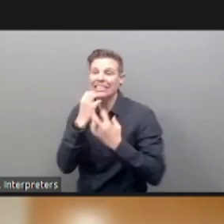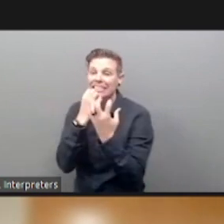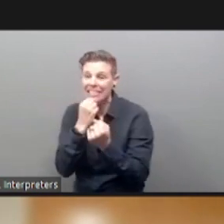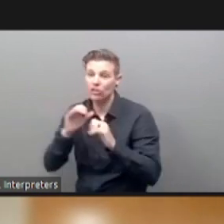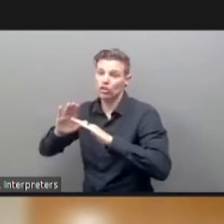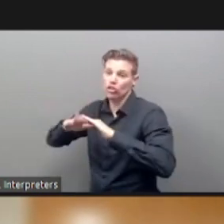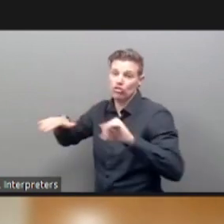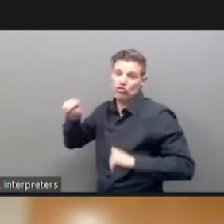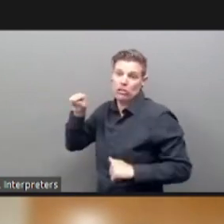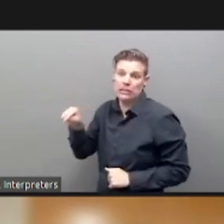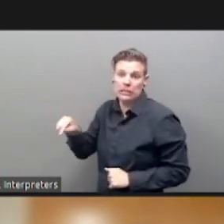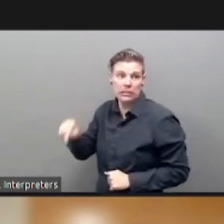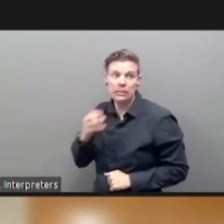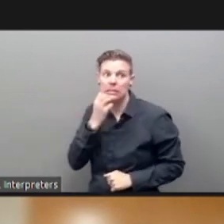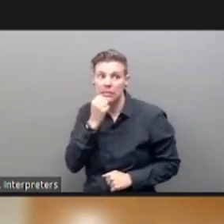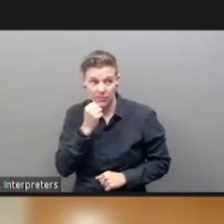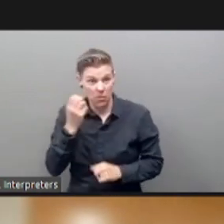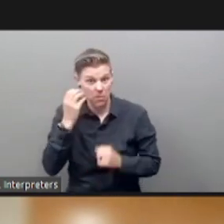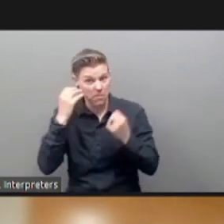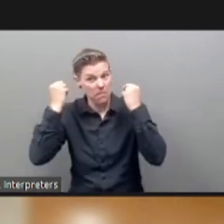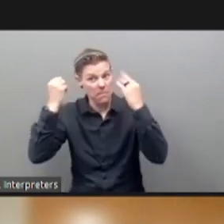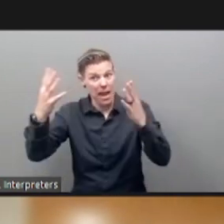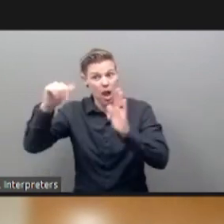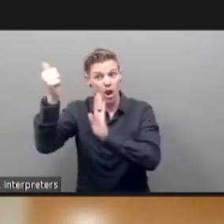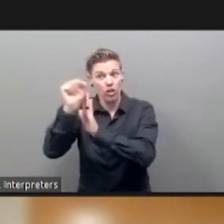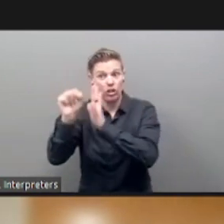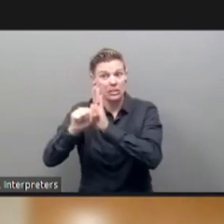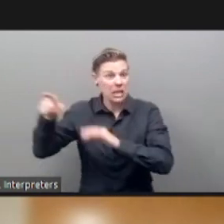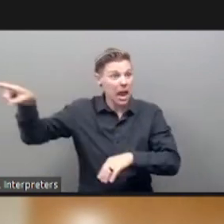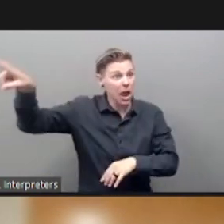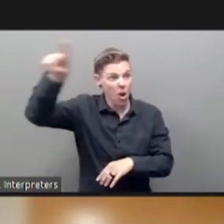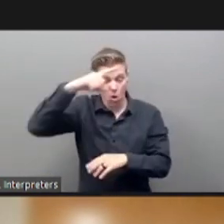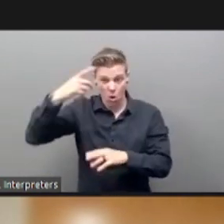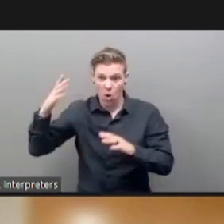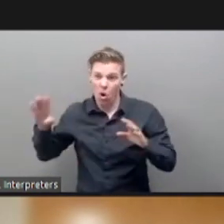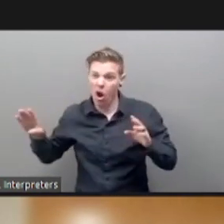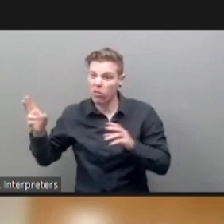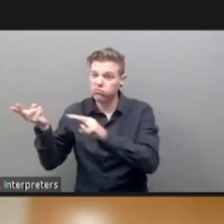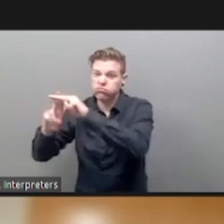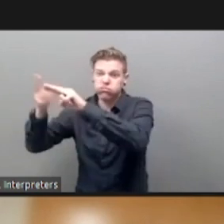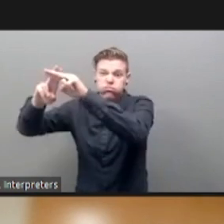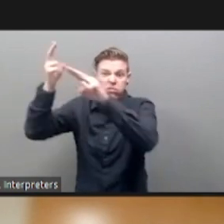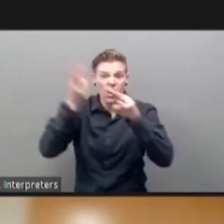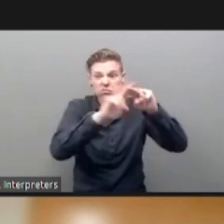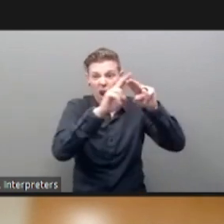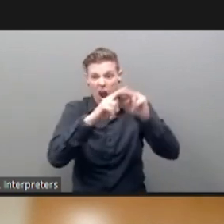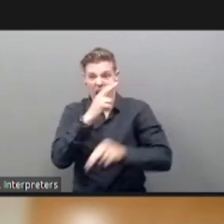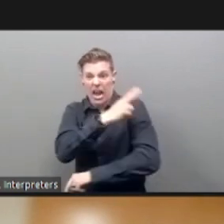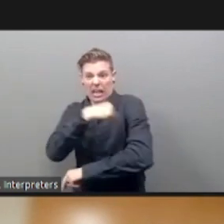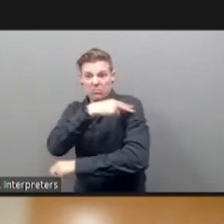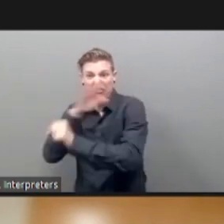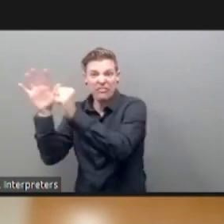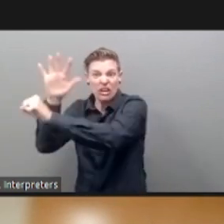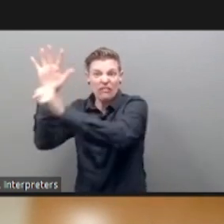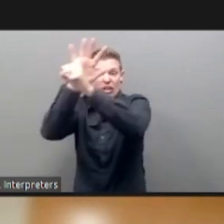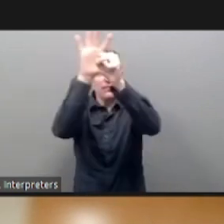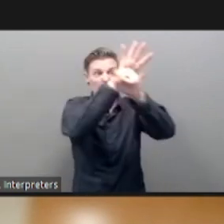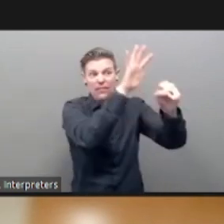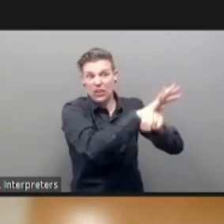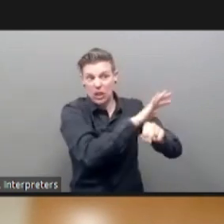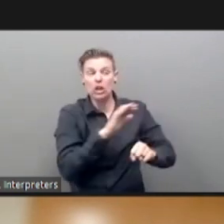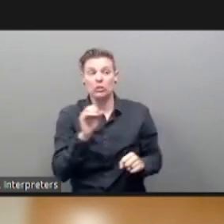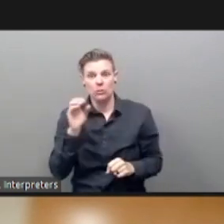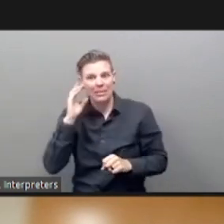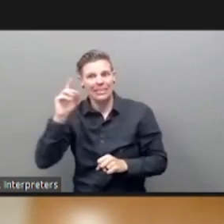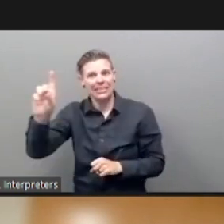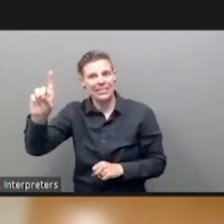huge surge in hospitalizations amongst children and adolescents since the rise of the Delta variant, with 10 times